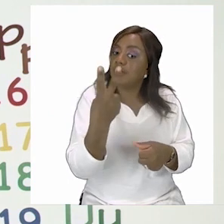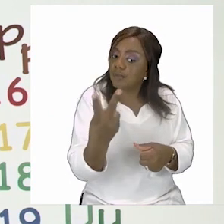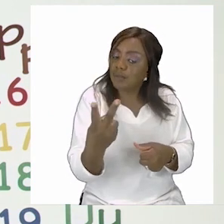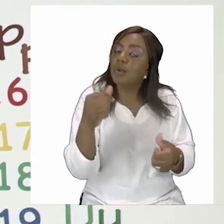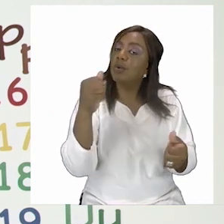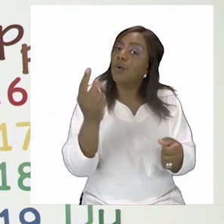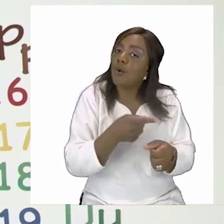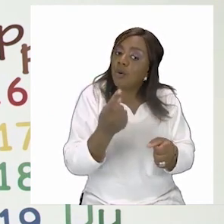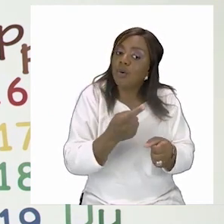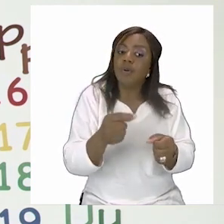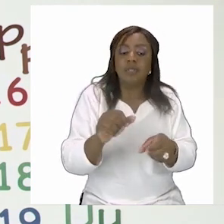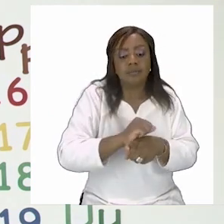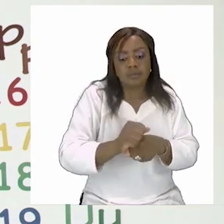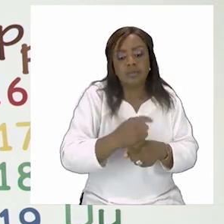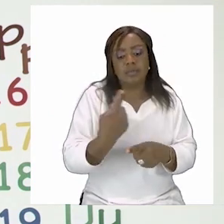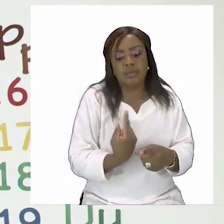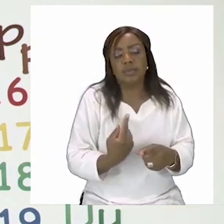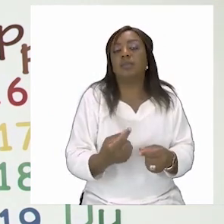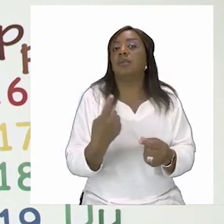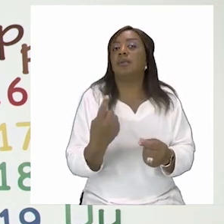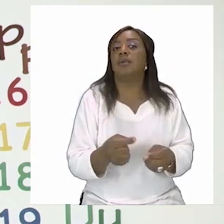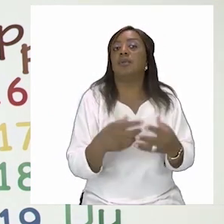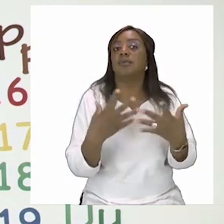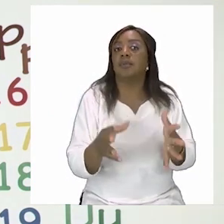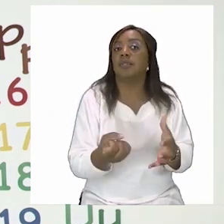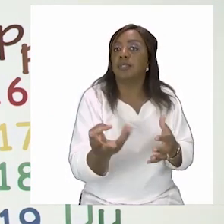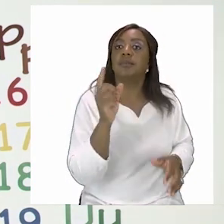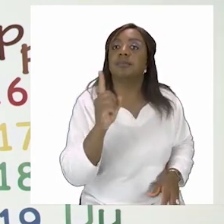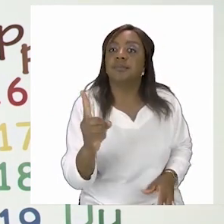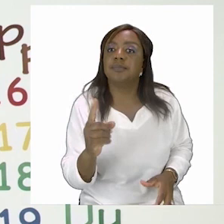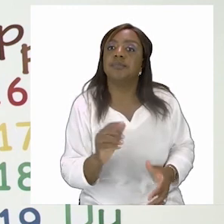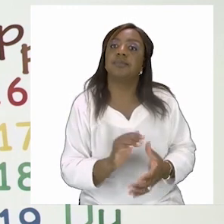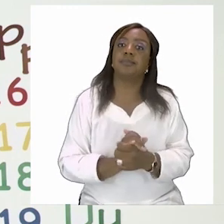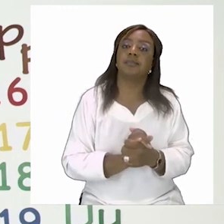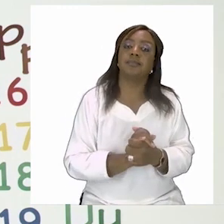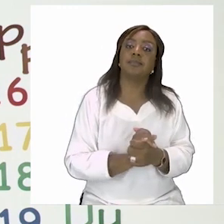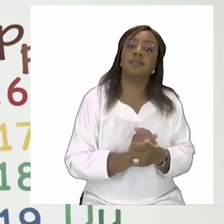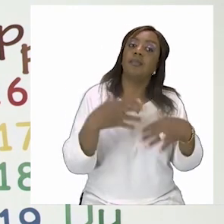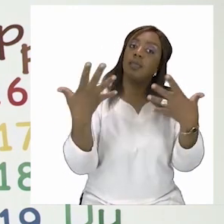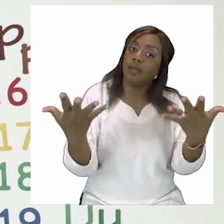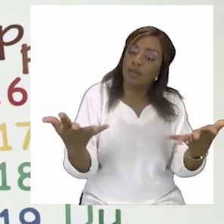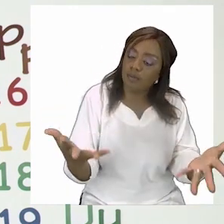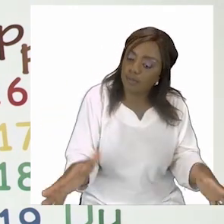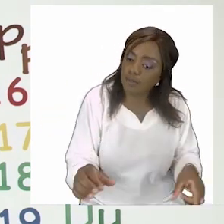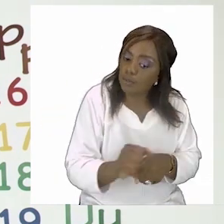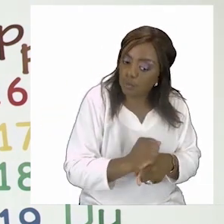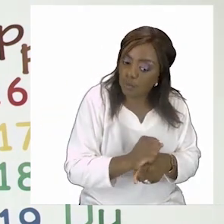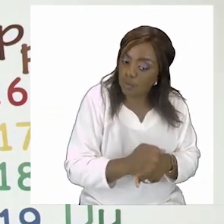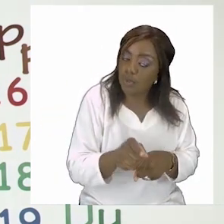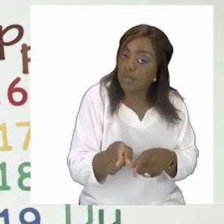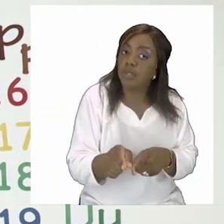finish all the exercises that we do together. And at the end of all the exercises,